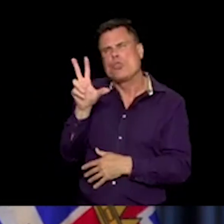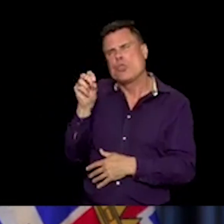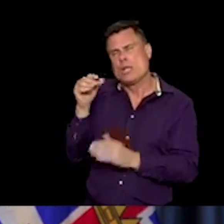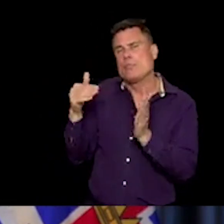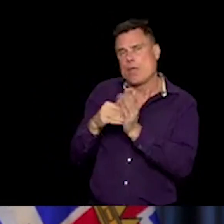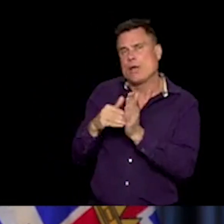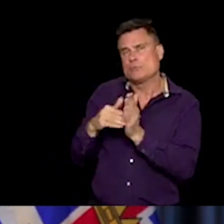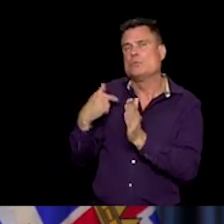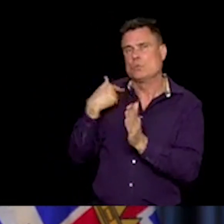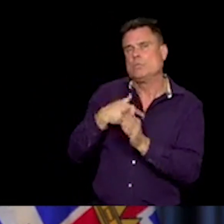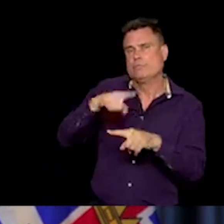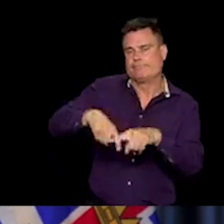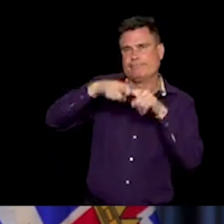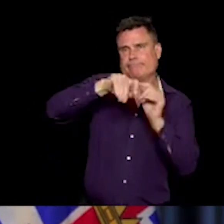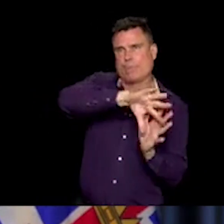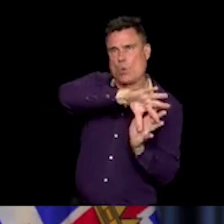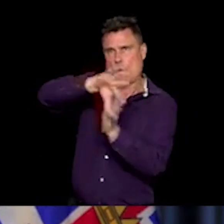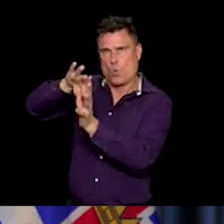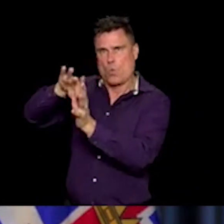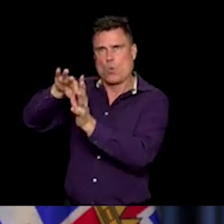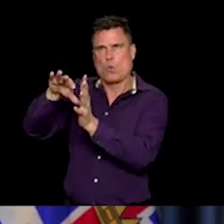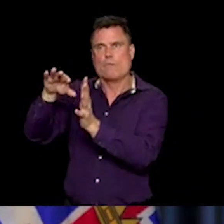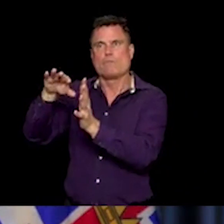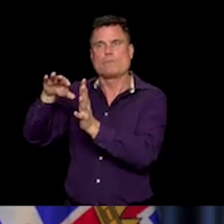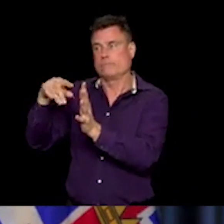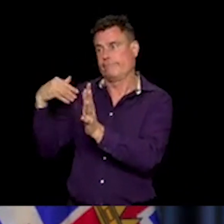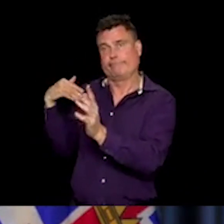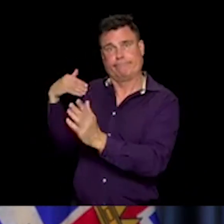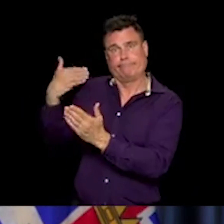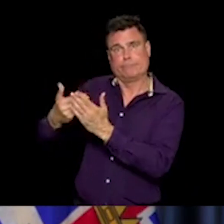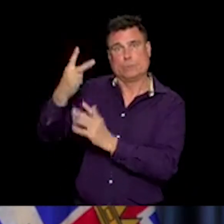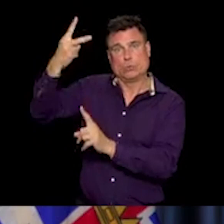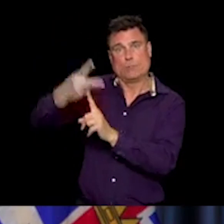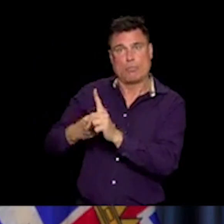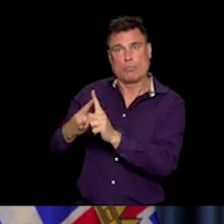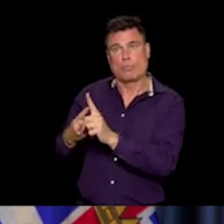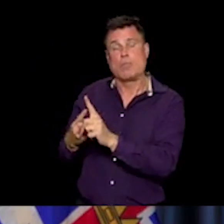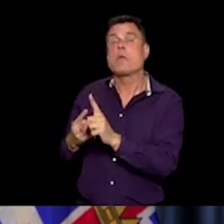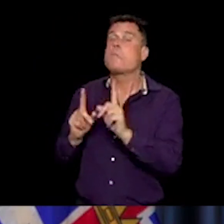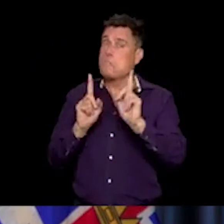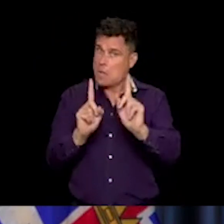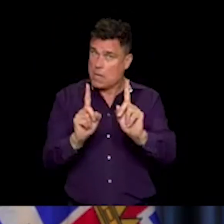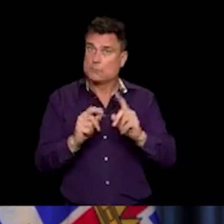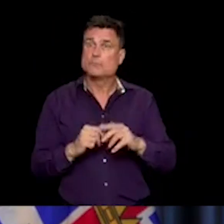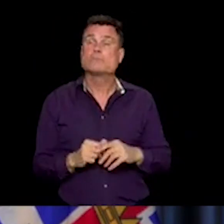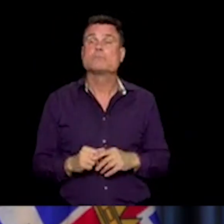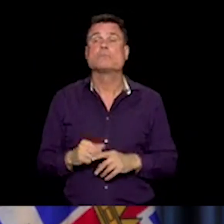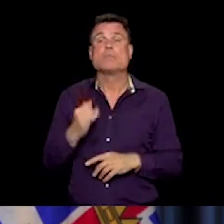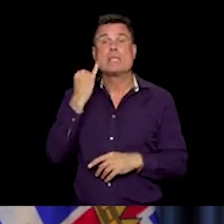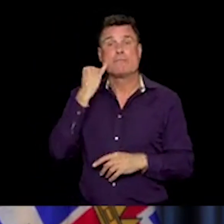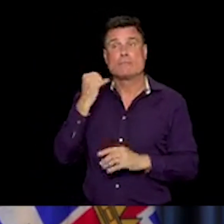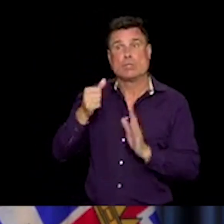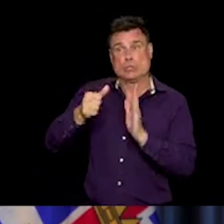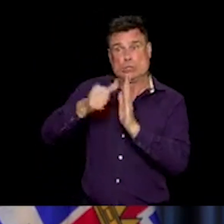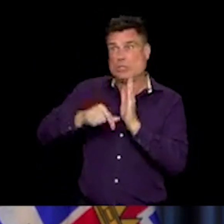our progress in this regard. I wanted to also bring you up to date on progress with respect to